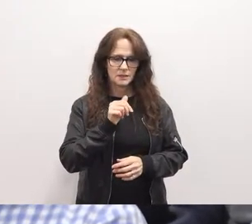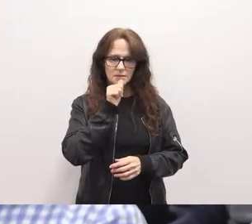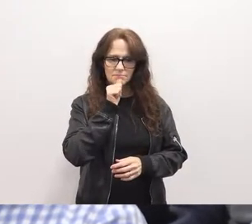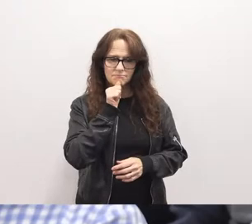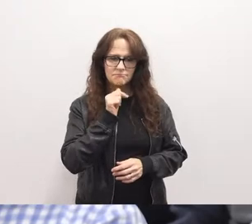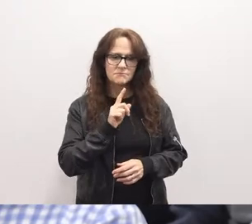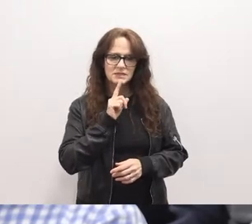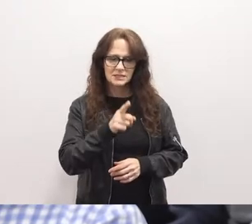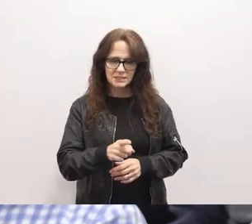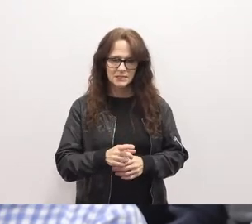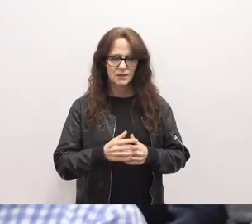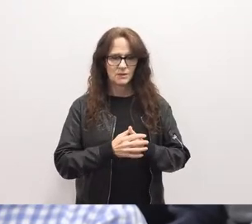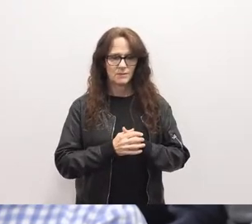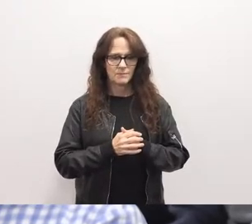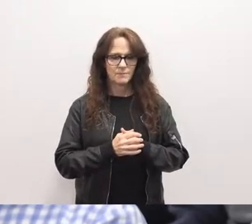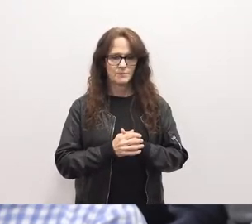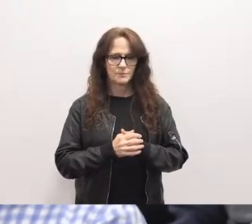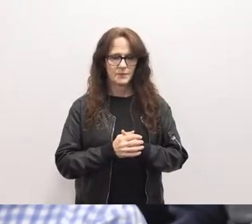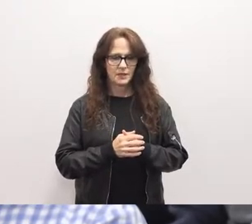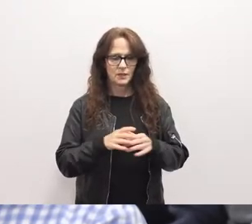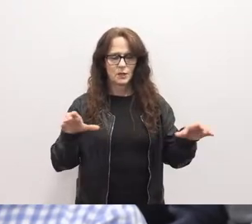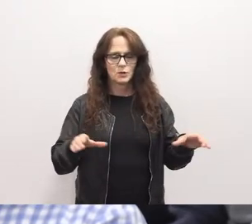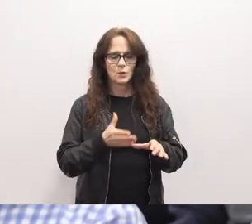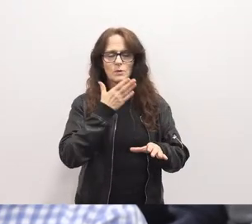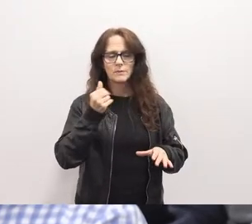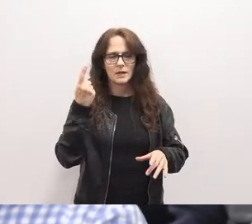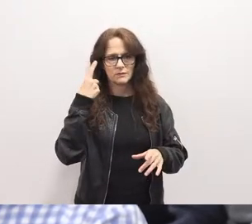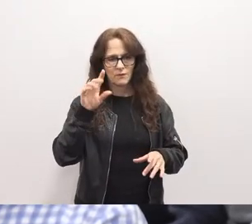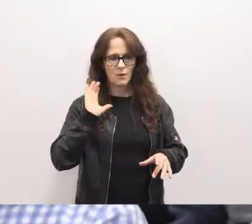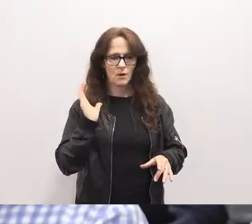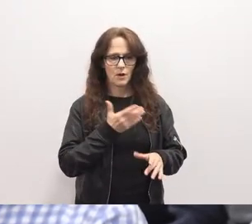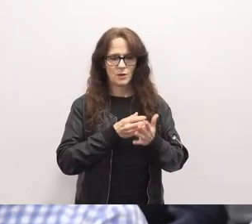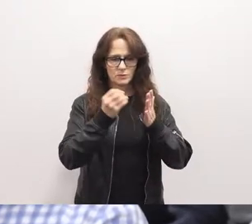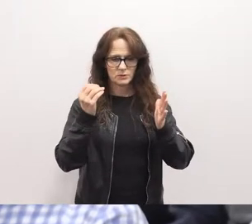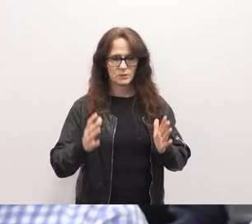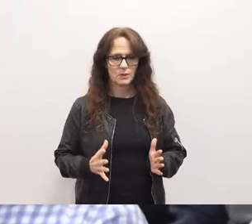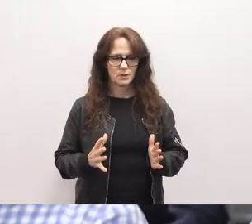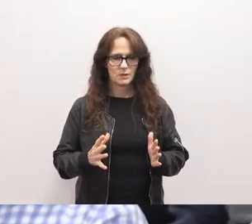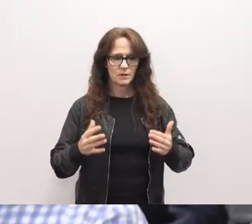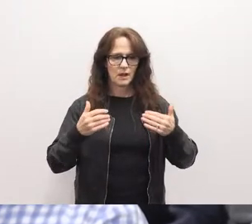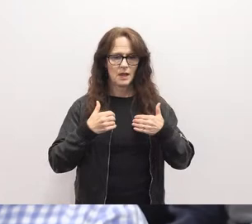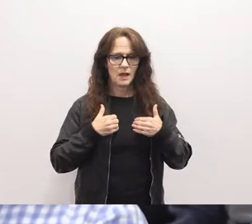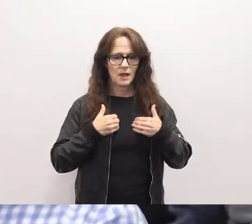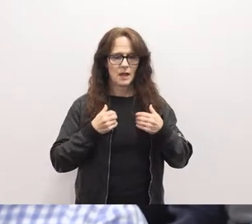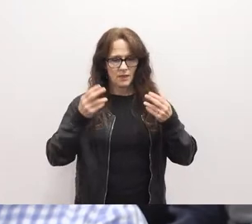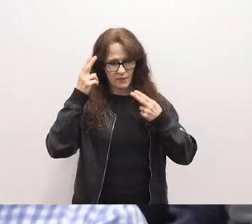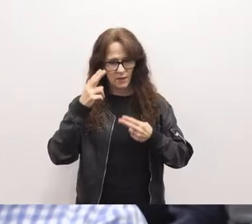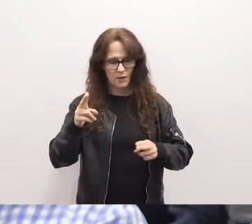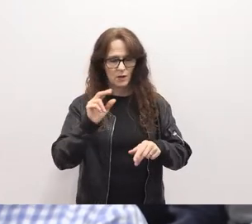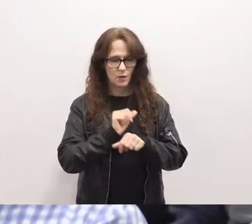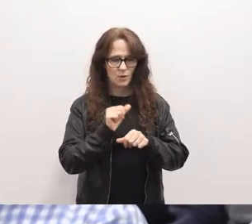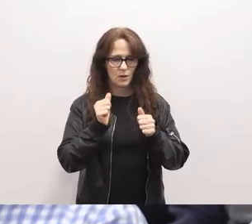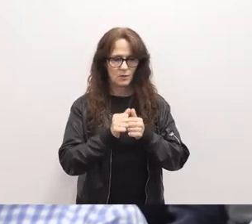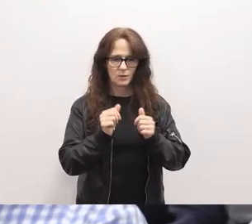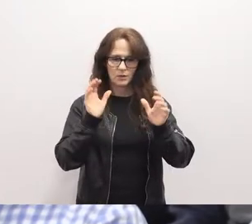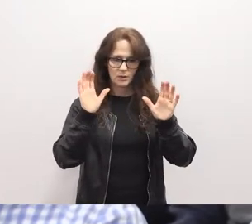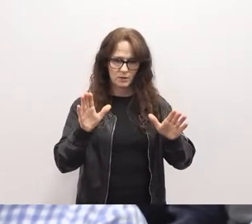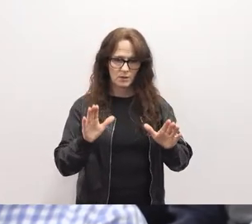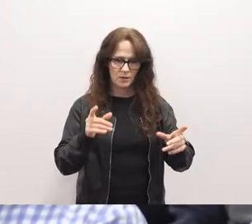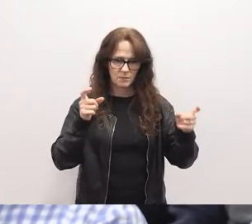LBUSD leaders to do what is best for our students. I've had the privilege to work with amazing